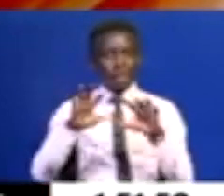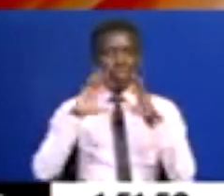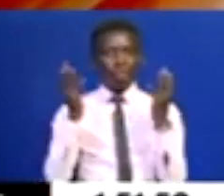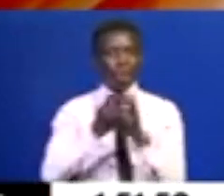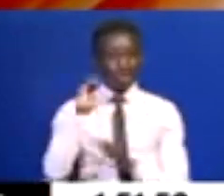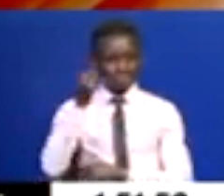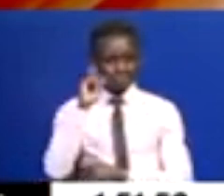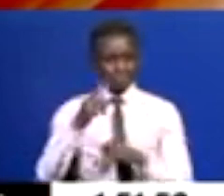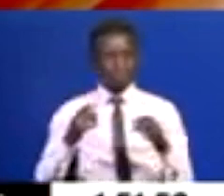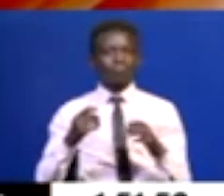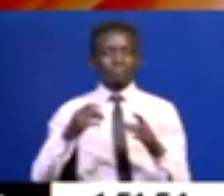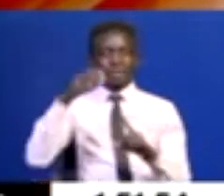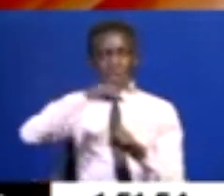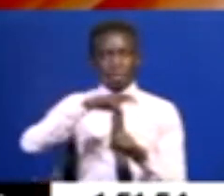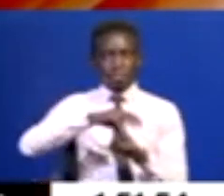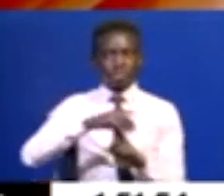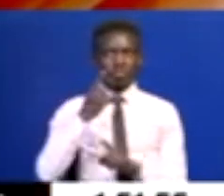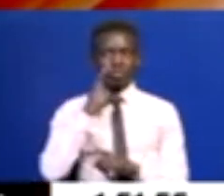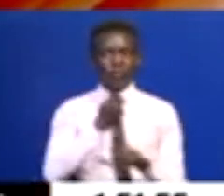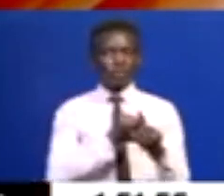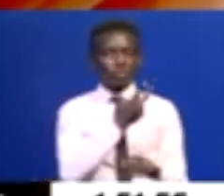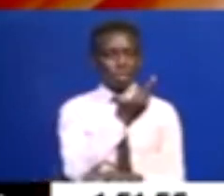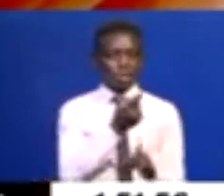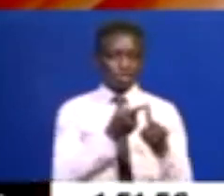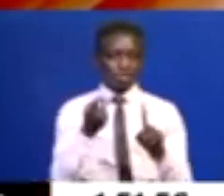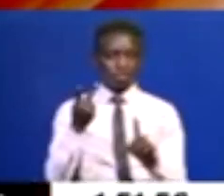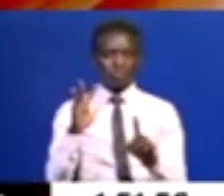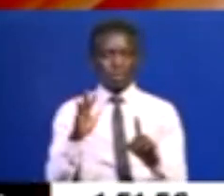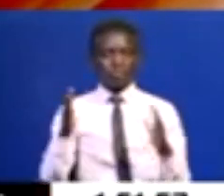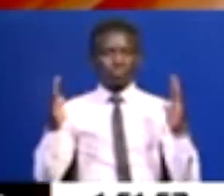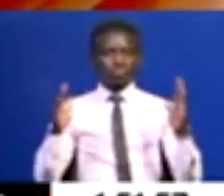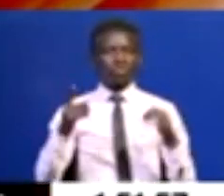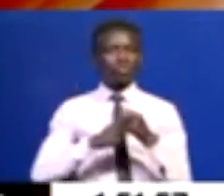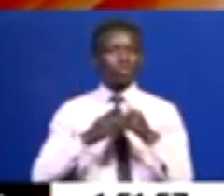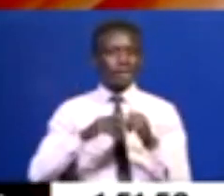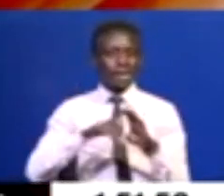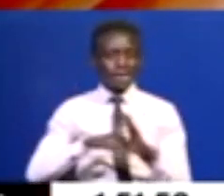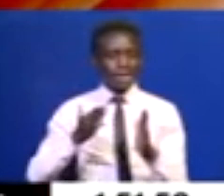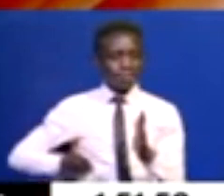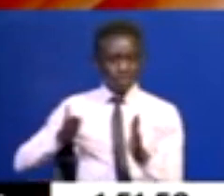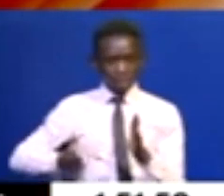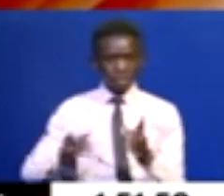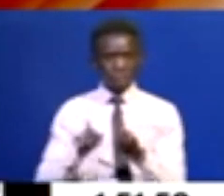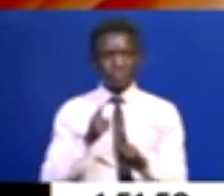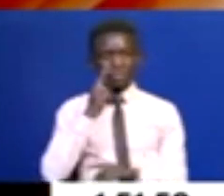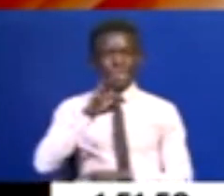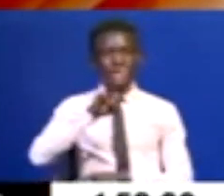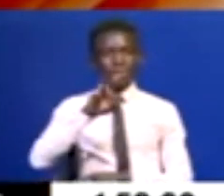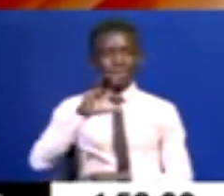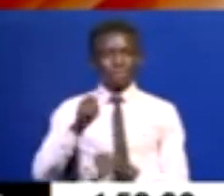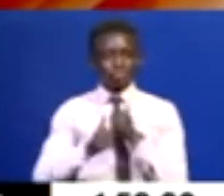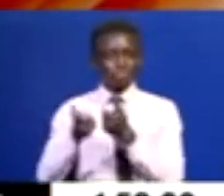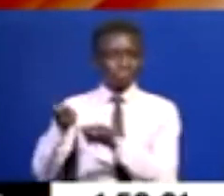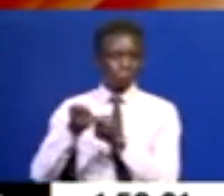Rally slated for 23rd to 25th of June in Naivasha. The WRC Safari Rally, which has attracted rally